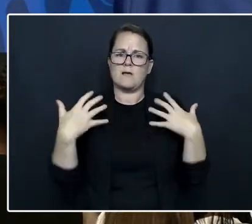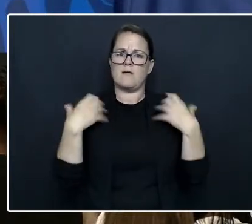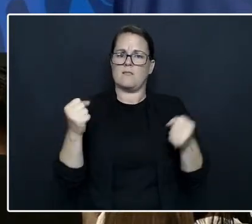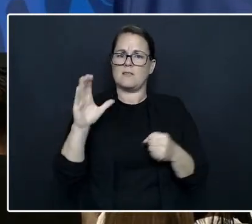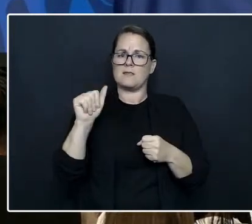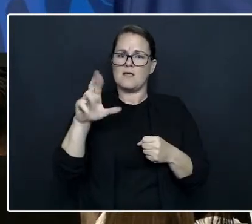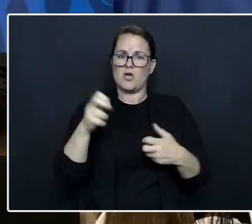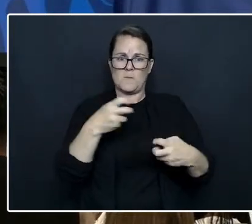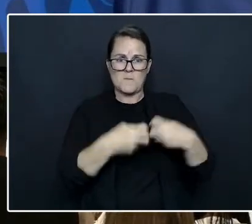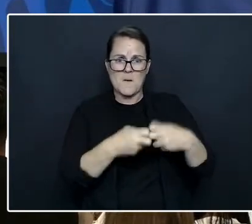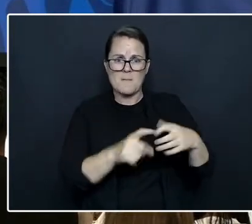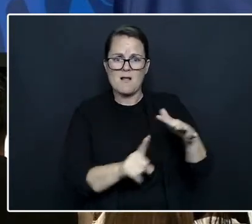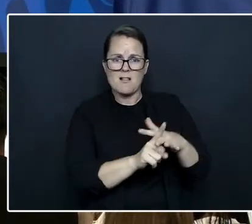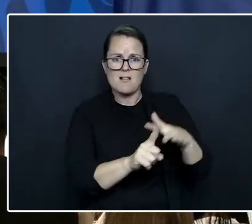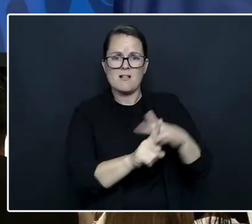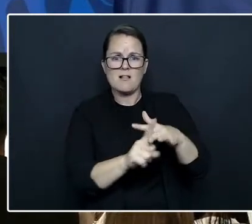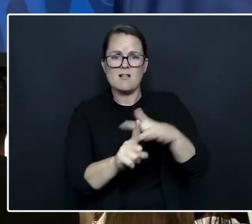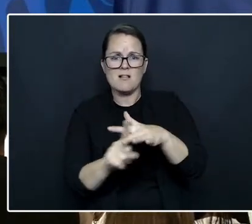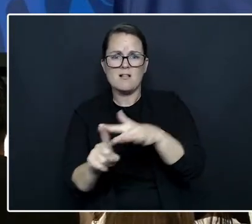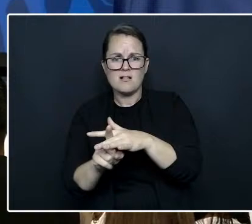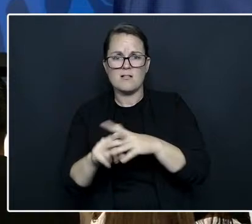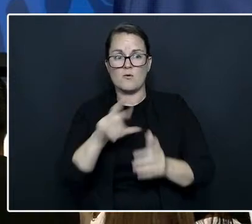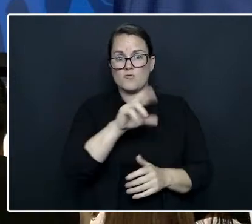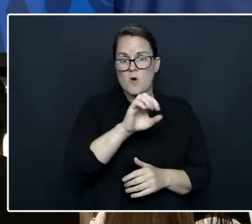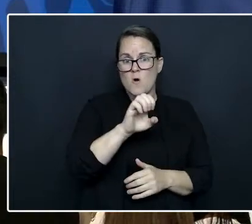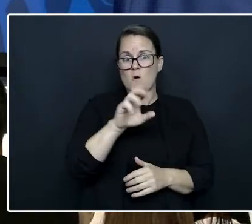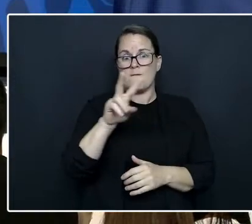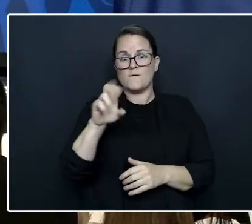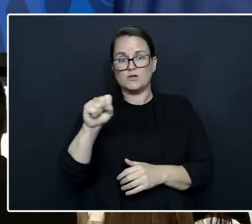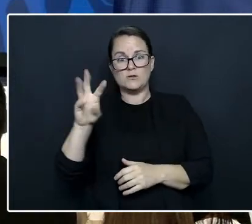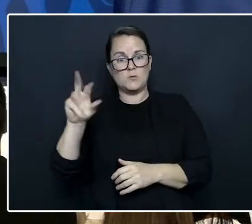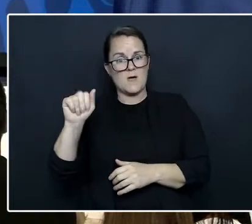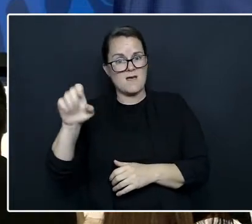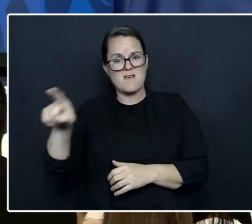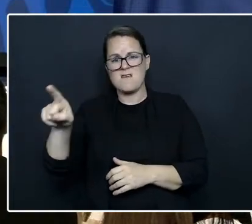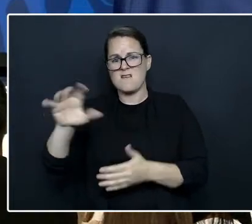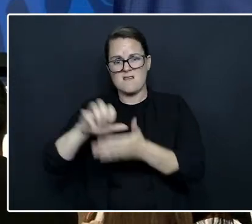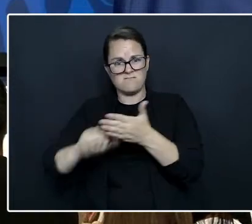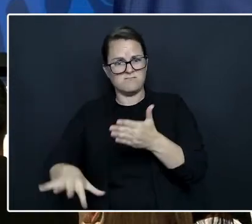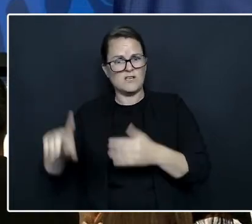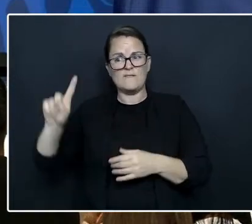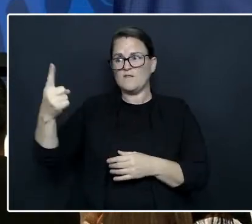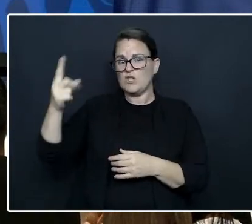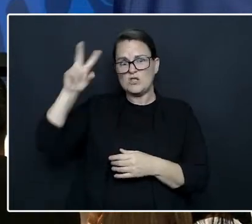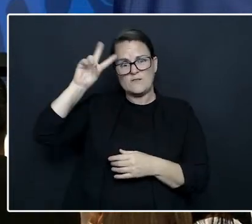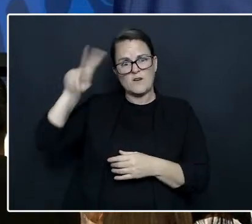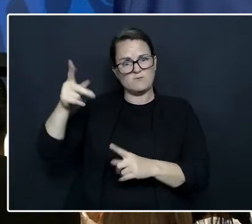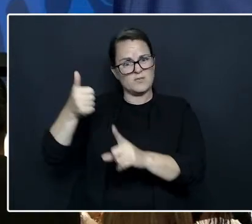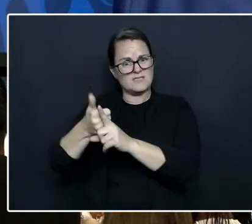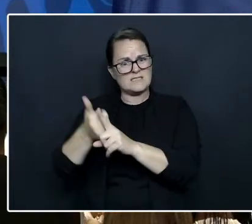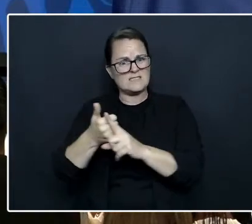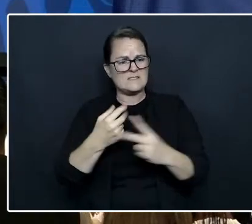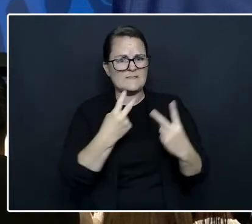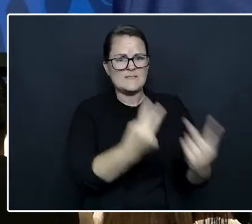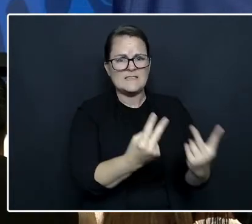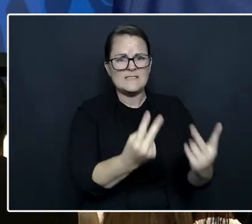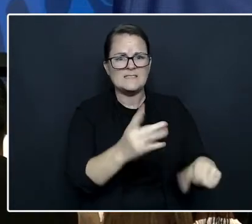and she is the first vice president to visit a reproductive health clinic. Can you